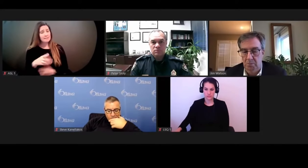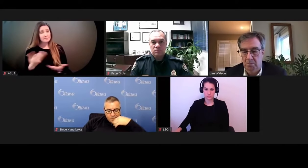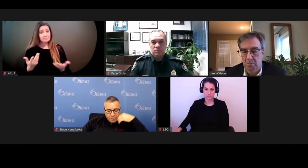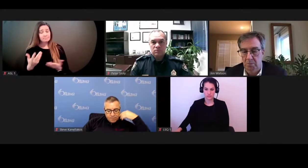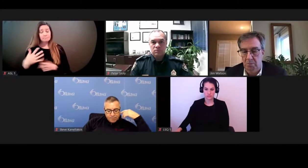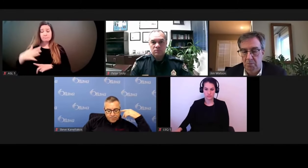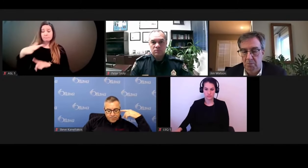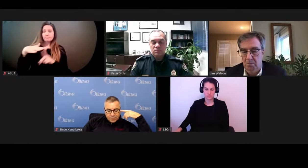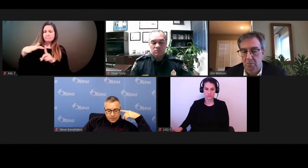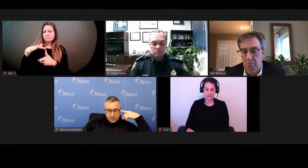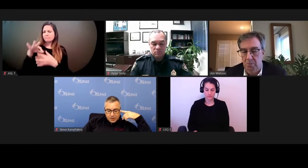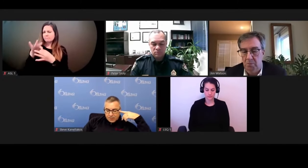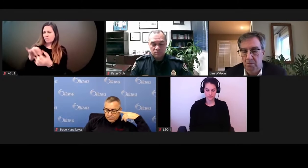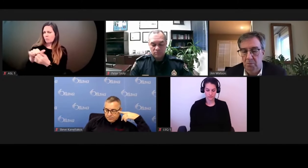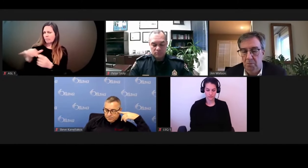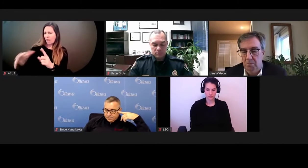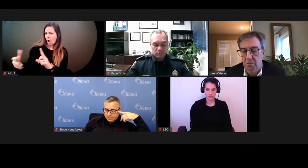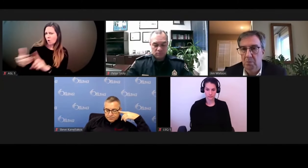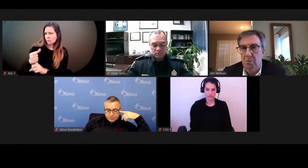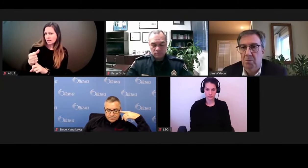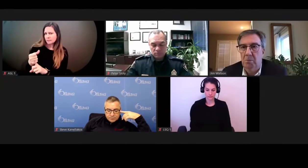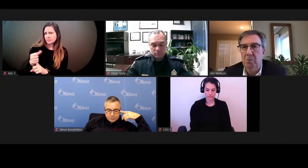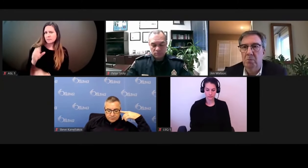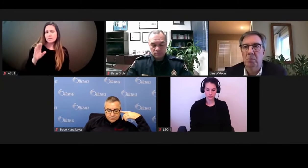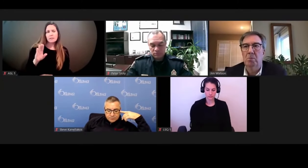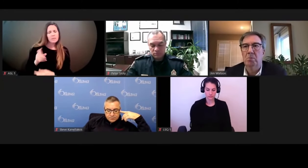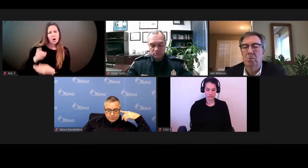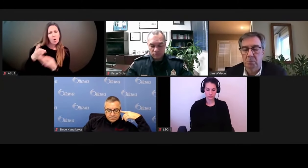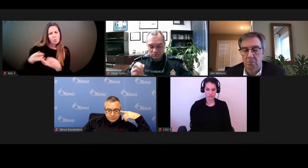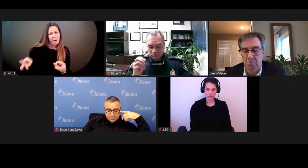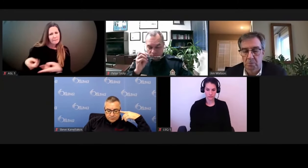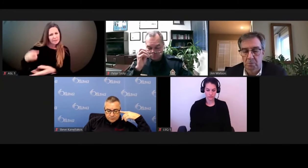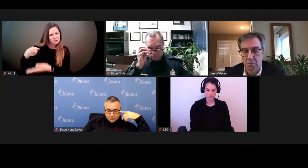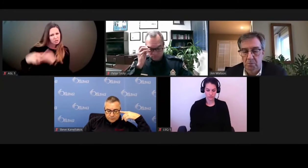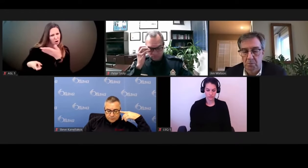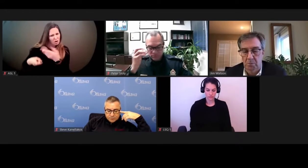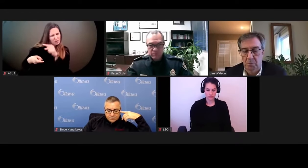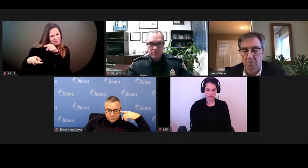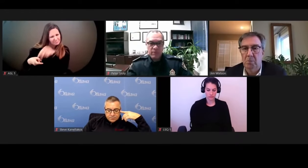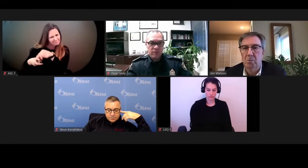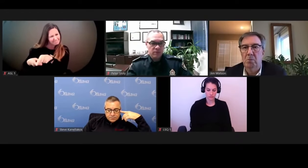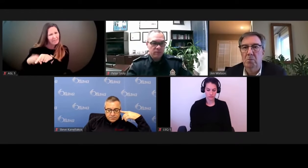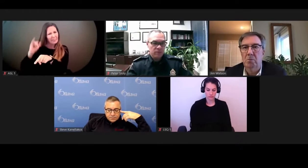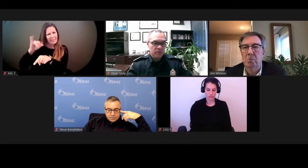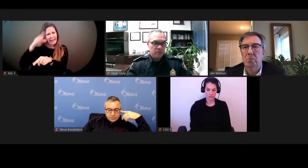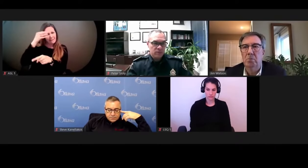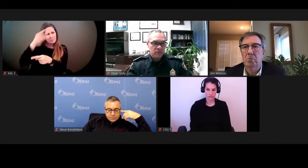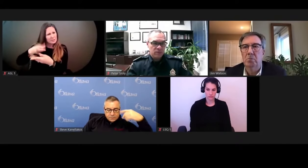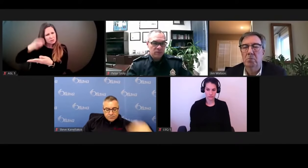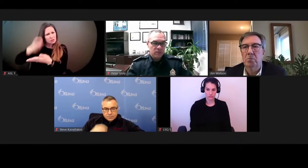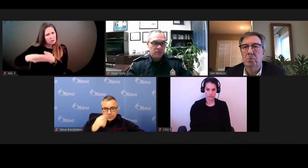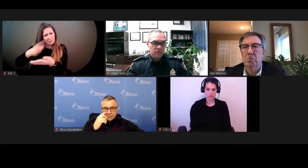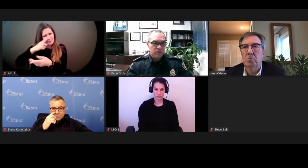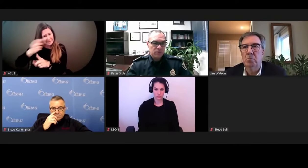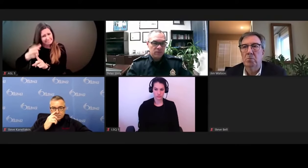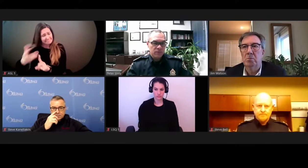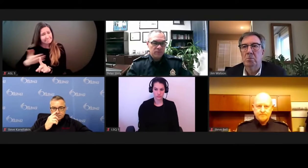the arrests, particularly the weapons charge, if you can give us any more information about that.